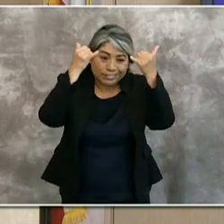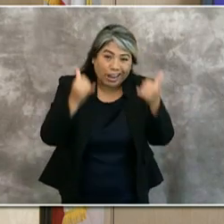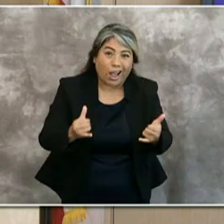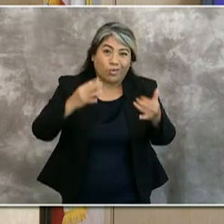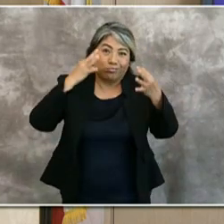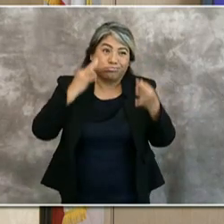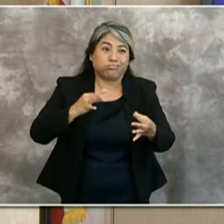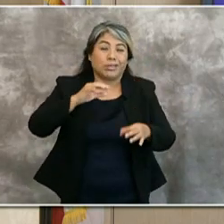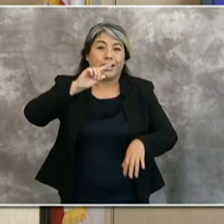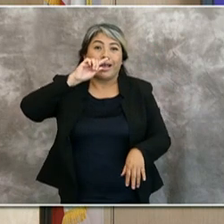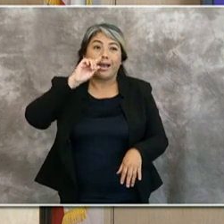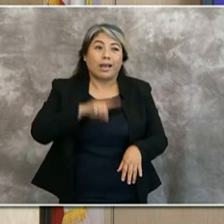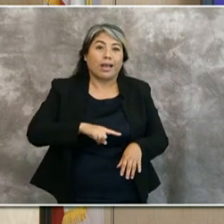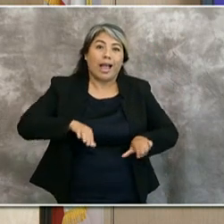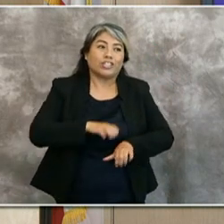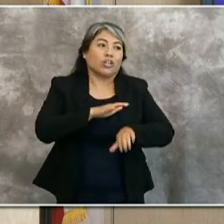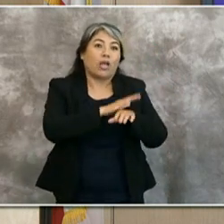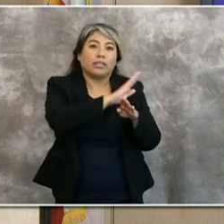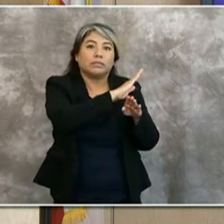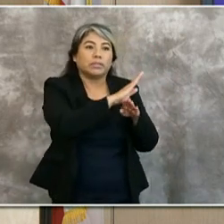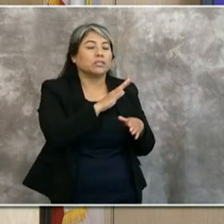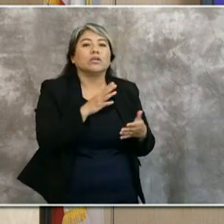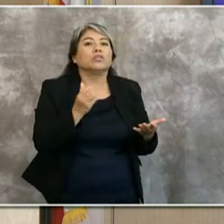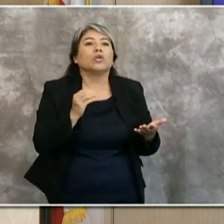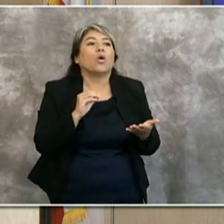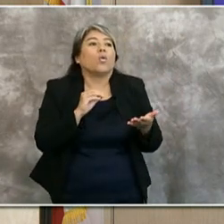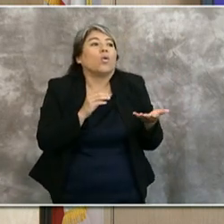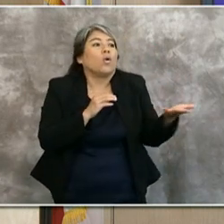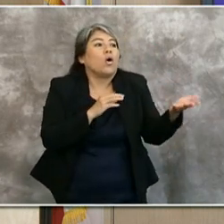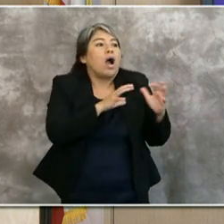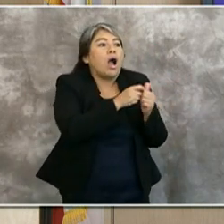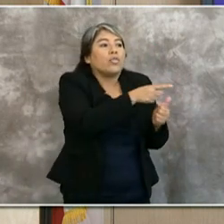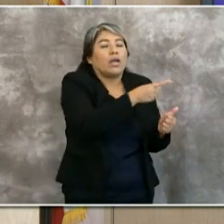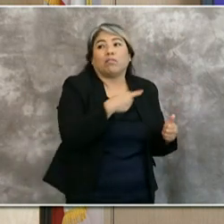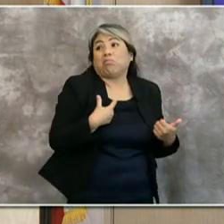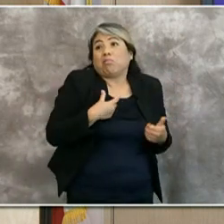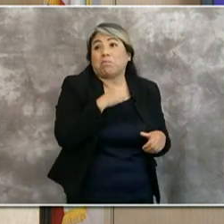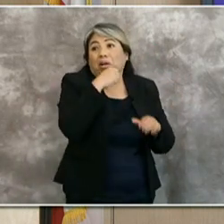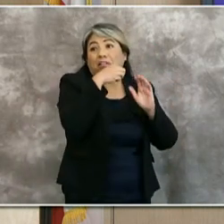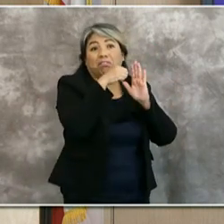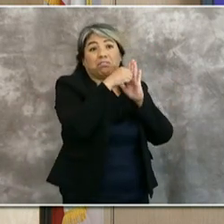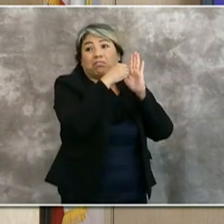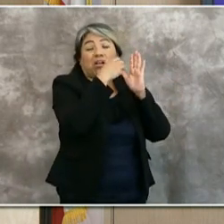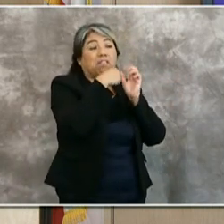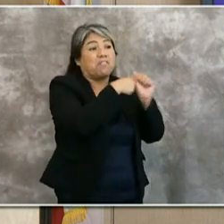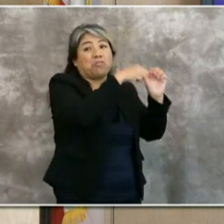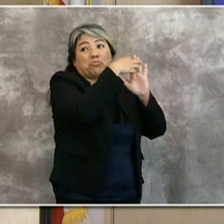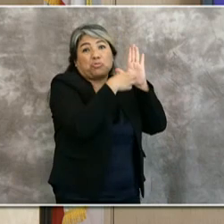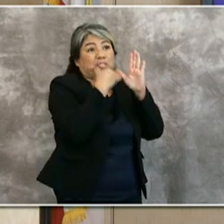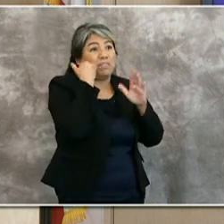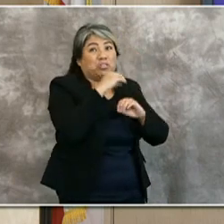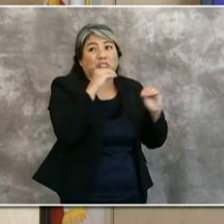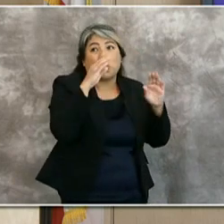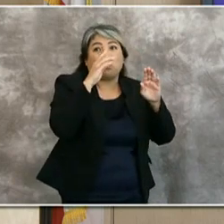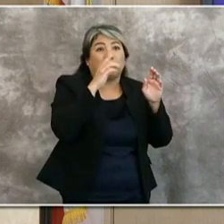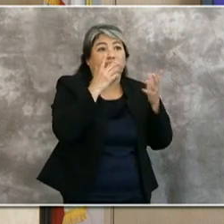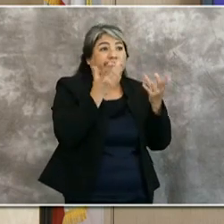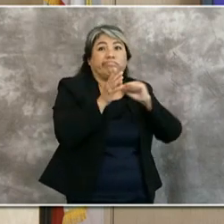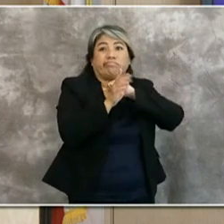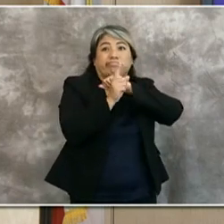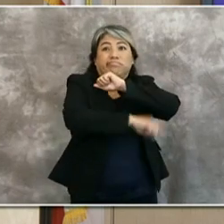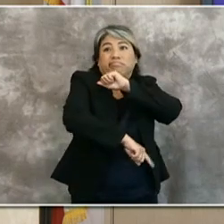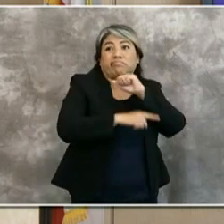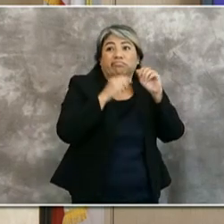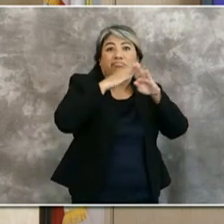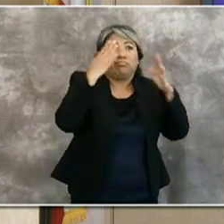definitive action on these businesses? What is their incentive to follow the rules if there's no immediate consequence?